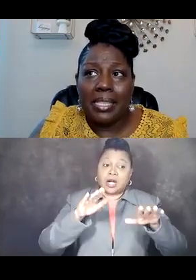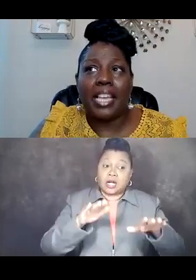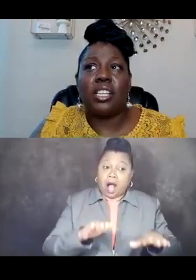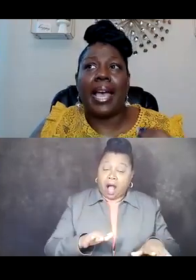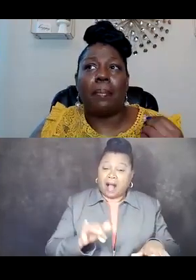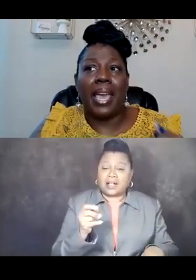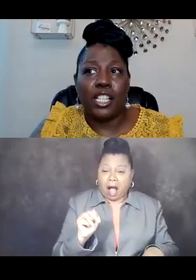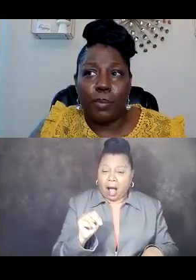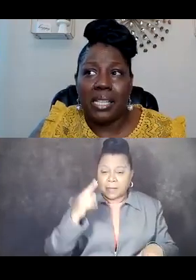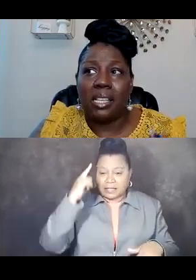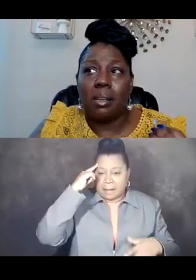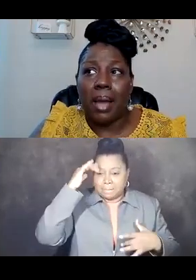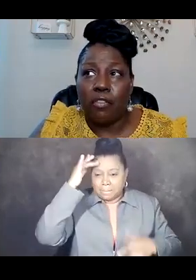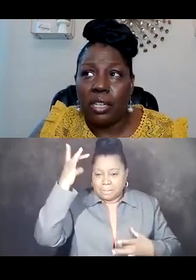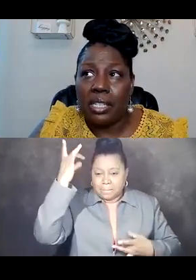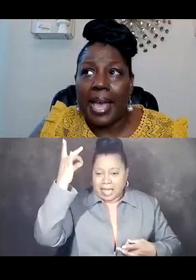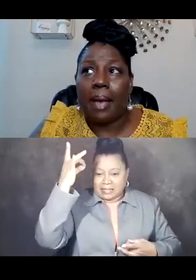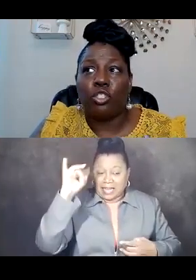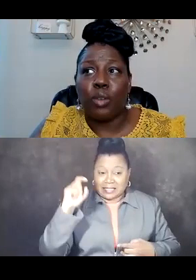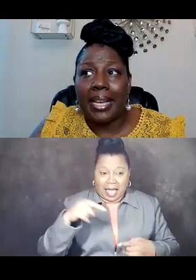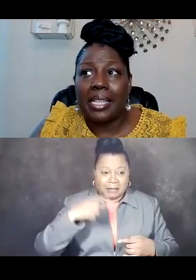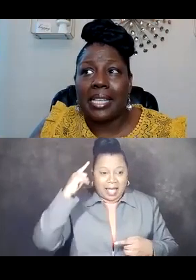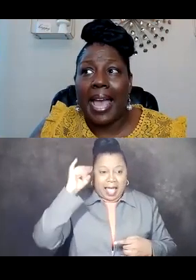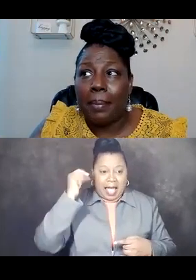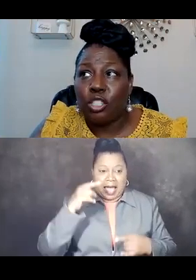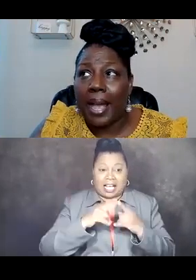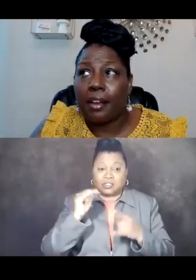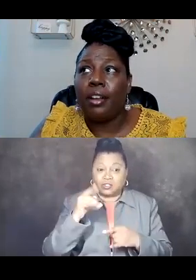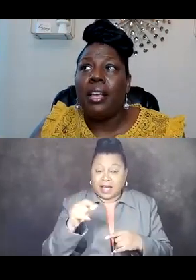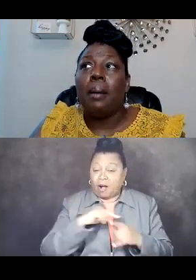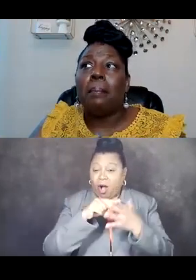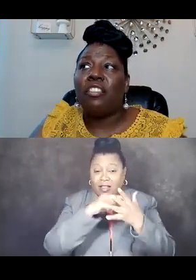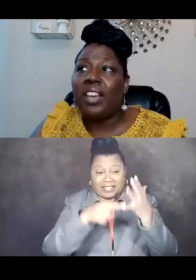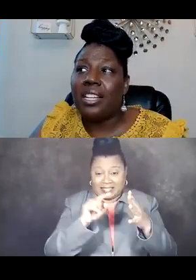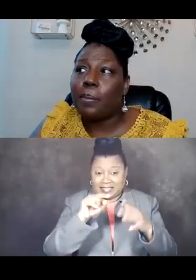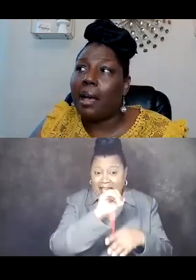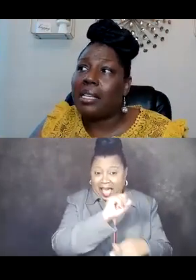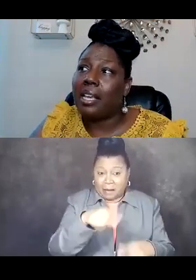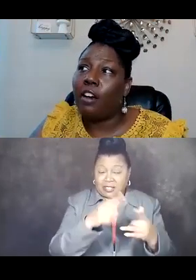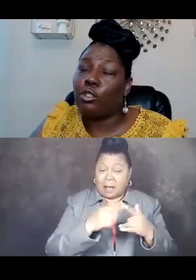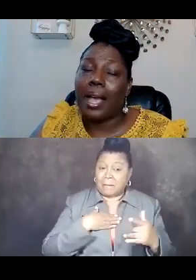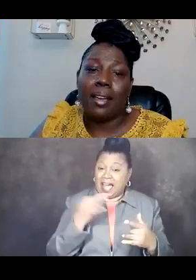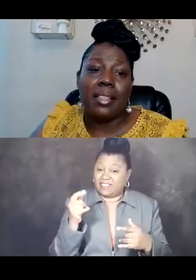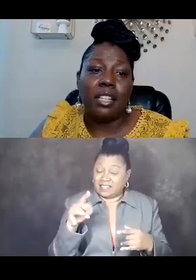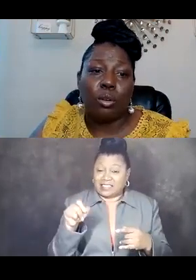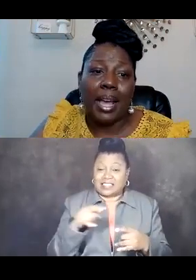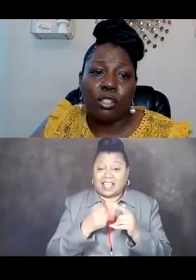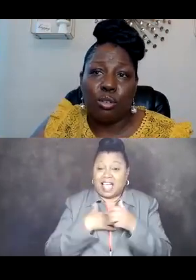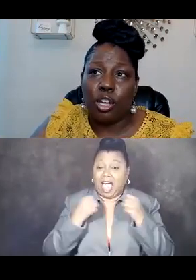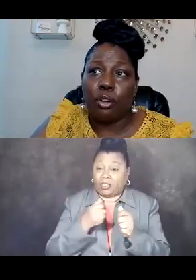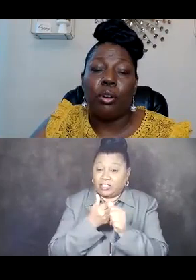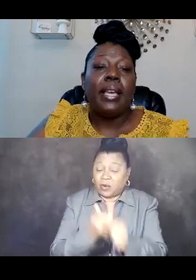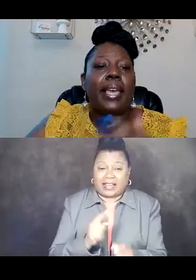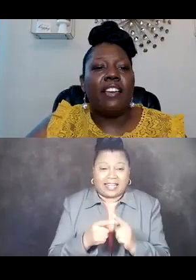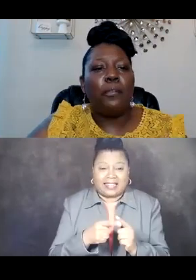a meditation app. Headspace is a mindfulness app. Strides is a habit tracker. MyFitnessPal is a health tracker. And then the